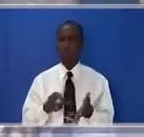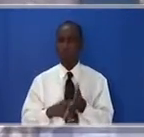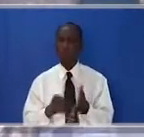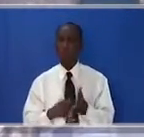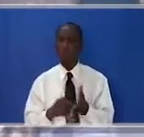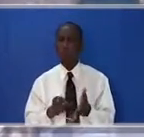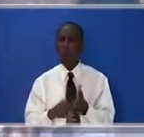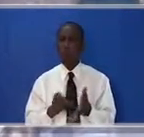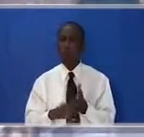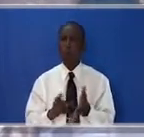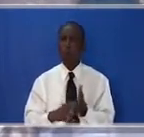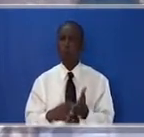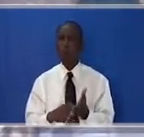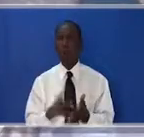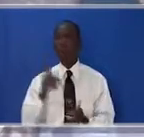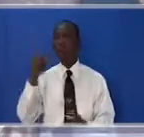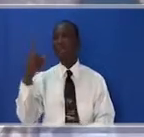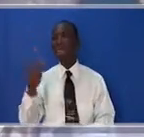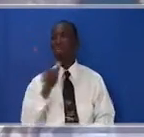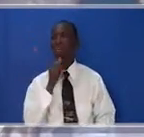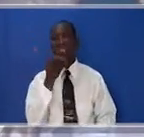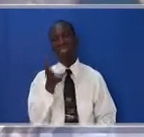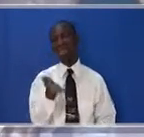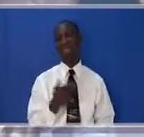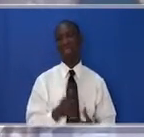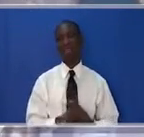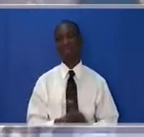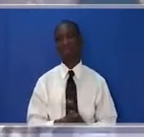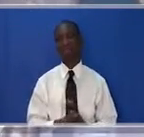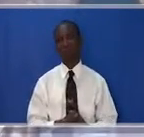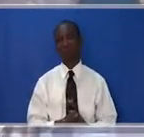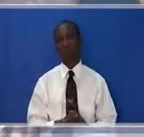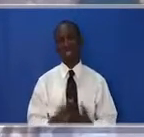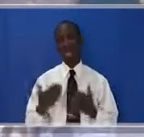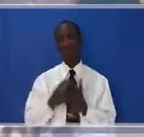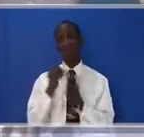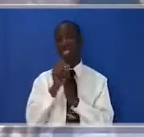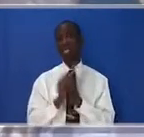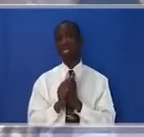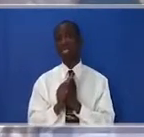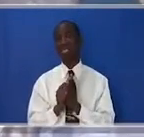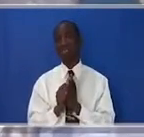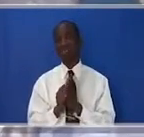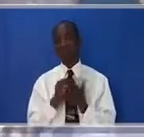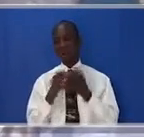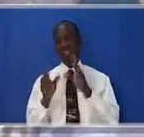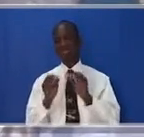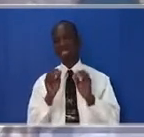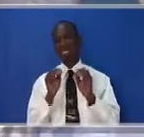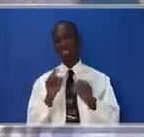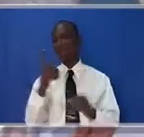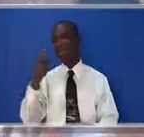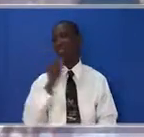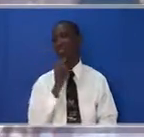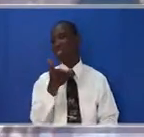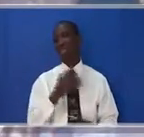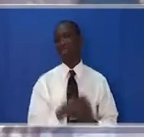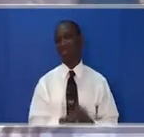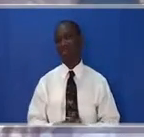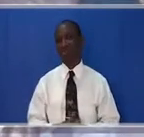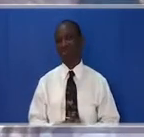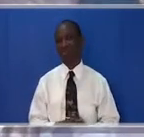Now I come who say, ye into the zoo to do a wisicamo. And now ye into the zoo to do Ancassa. Who yan will be